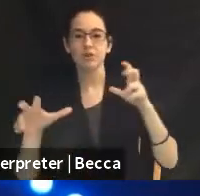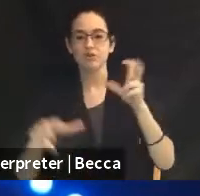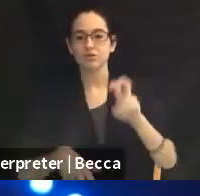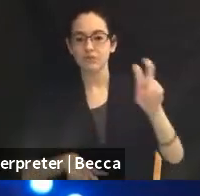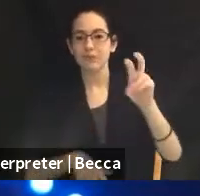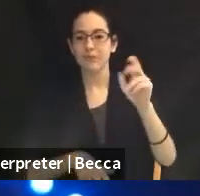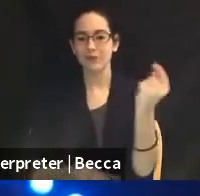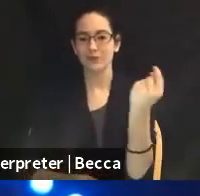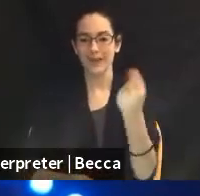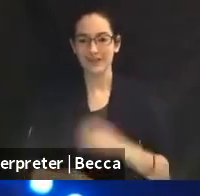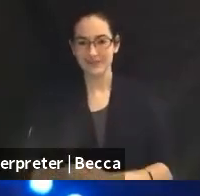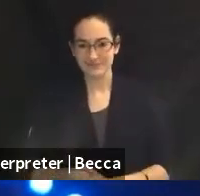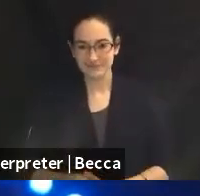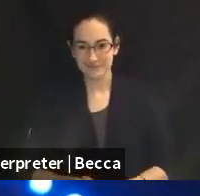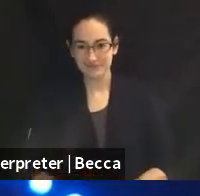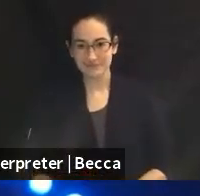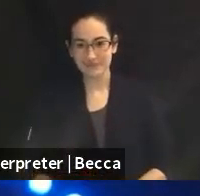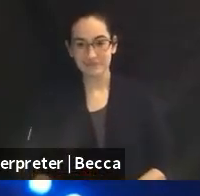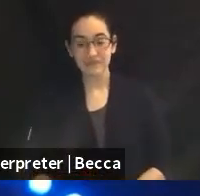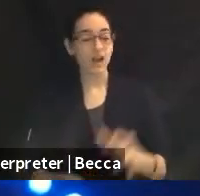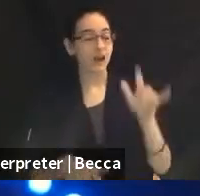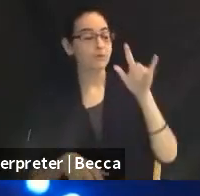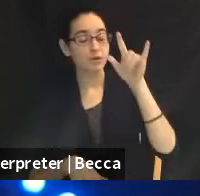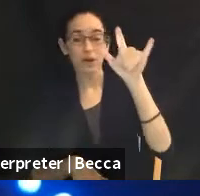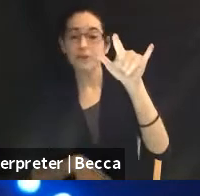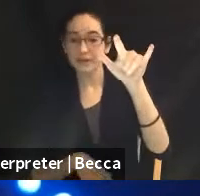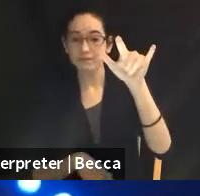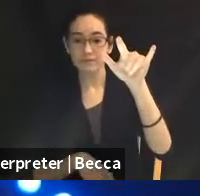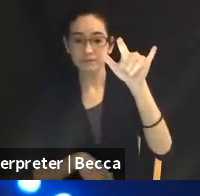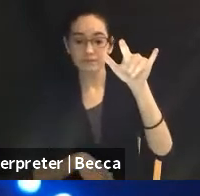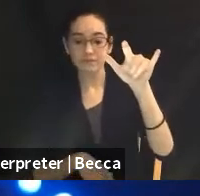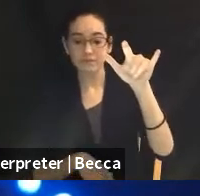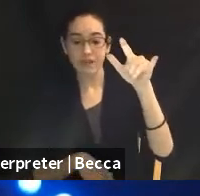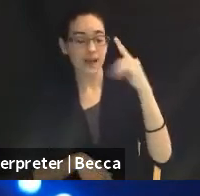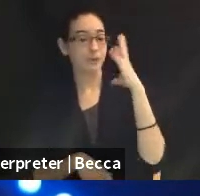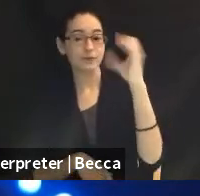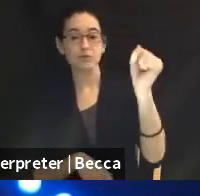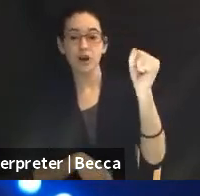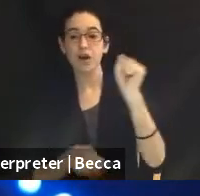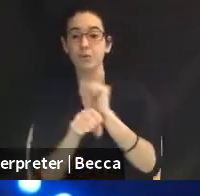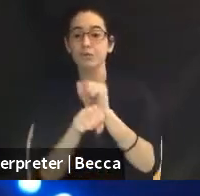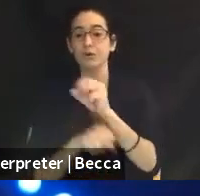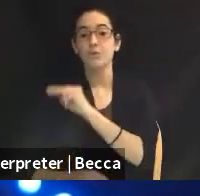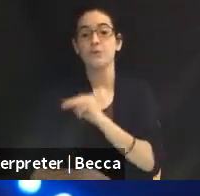Tuesday. Caught an airplane and I was gone. I was working with the missions partner for our